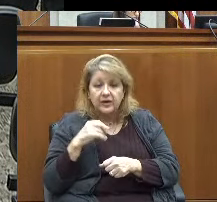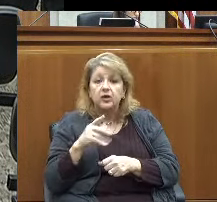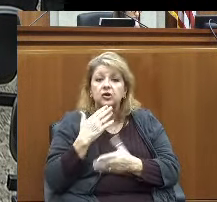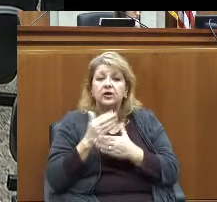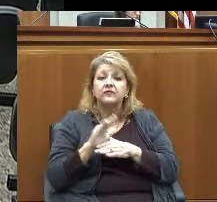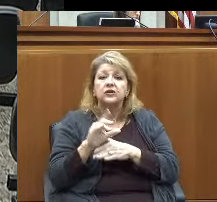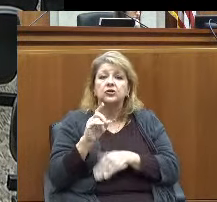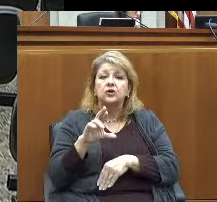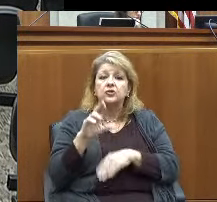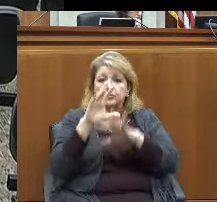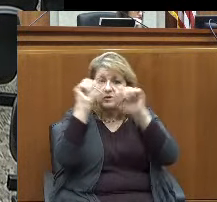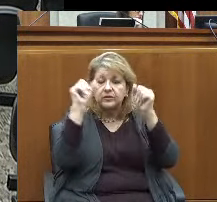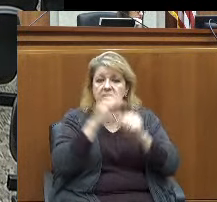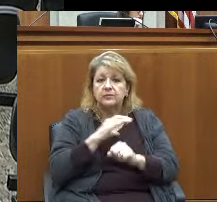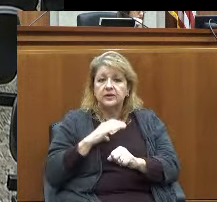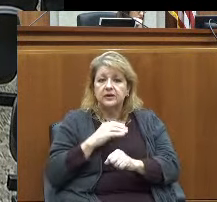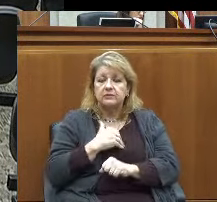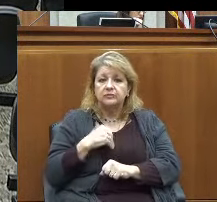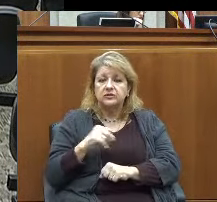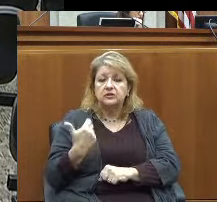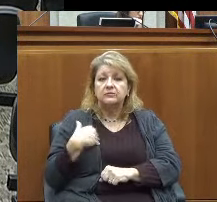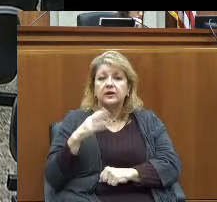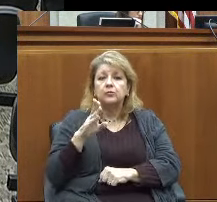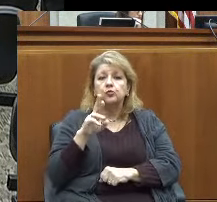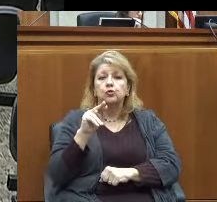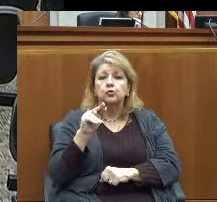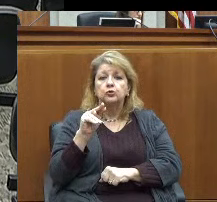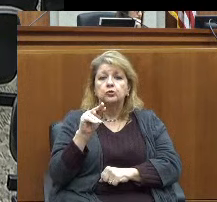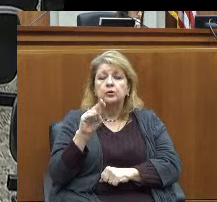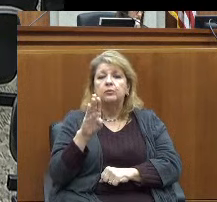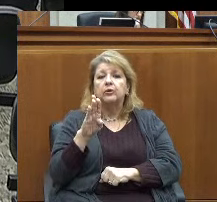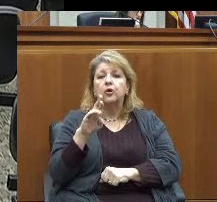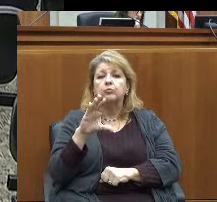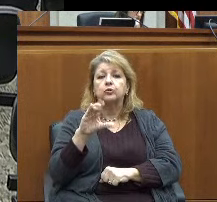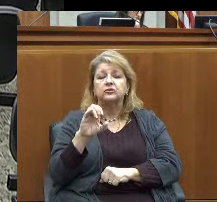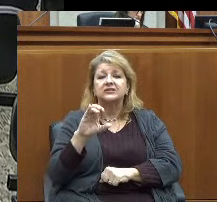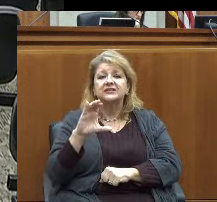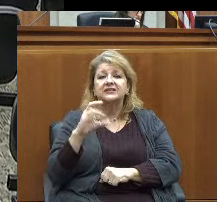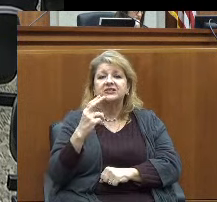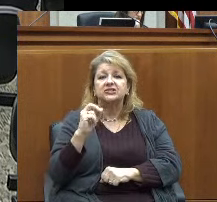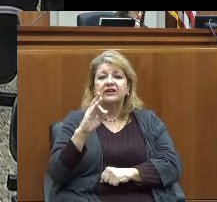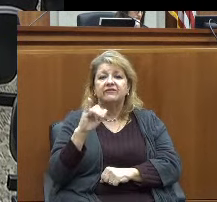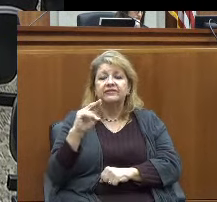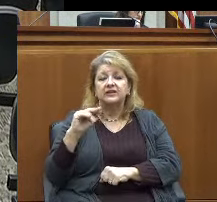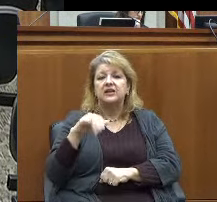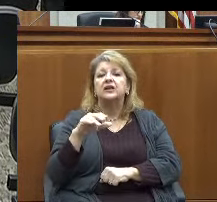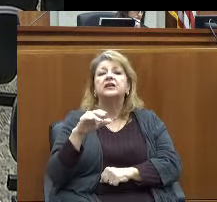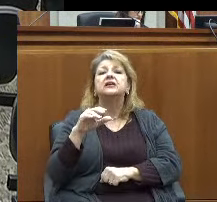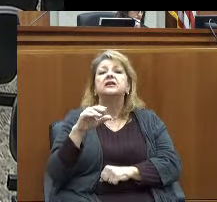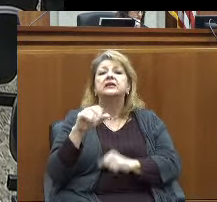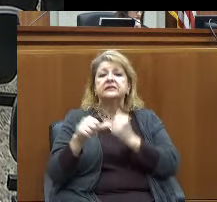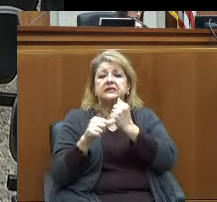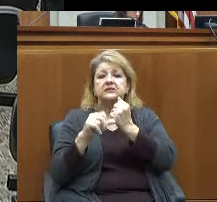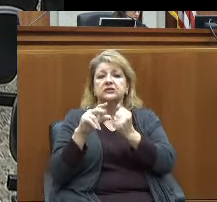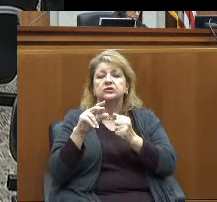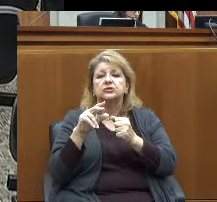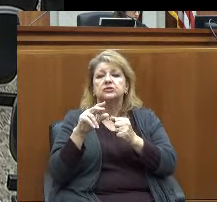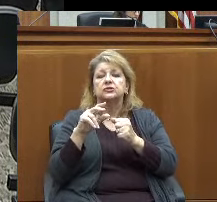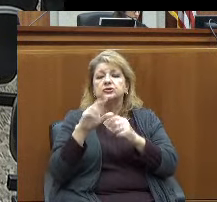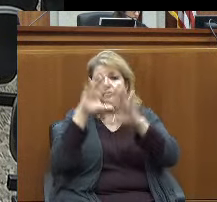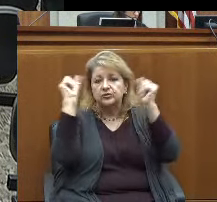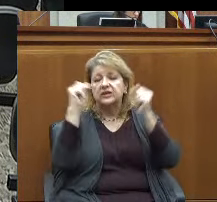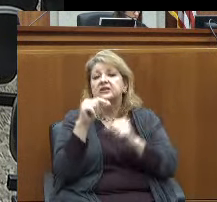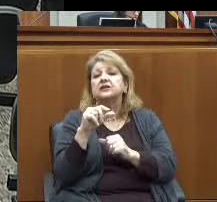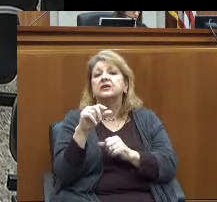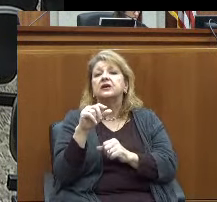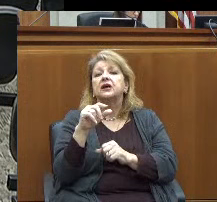Good afternoon, Dr. Bowman, committee members, and others. My name is Bruce Chafin. I'm Assistant Superintendent, Livingston Parish Public Schools, and I also